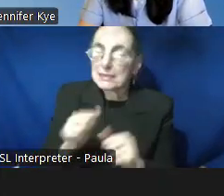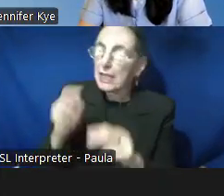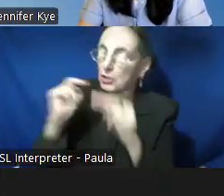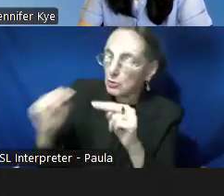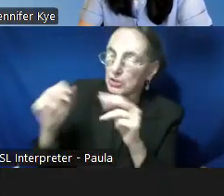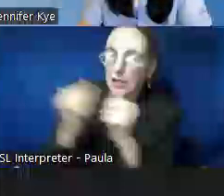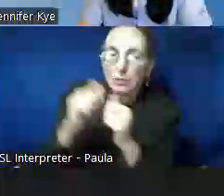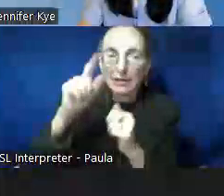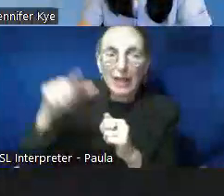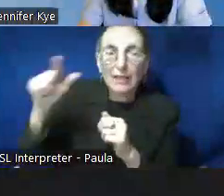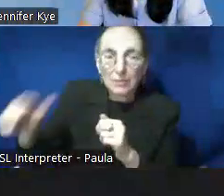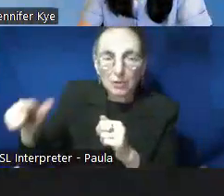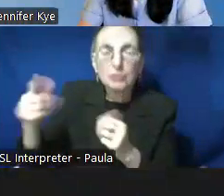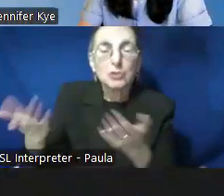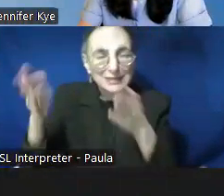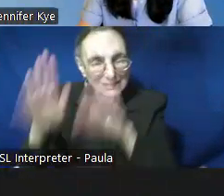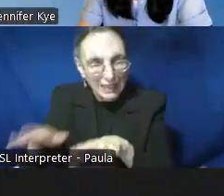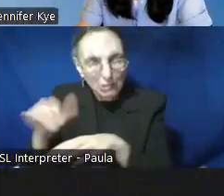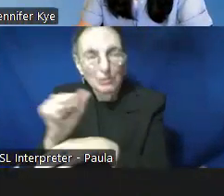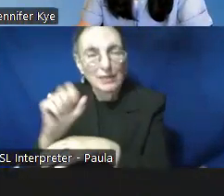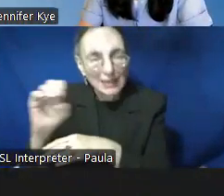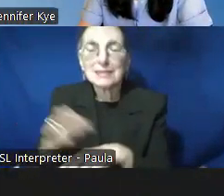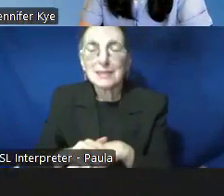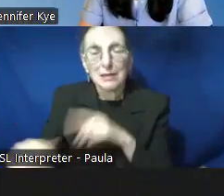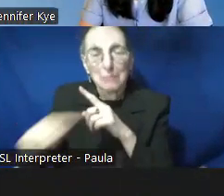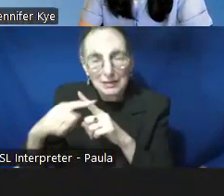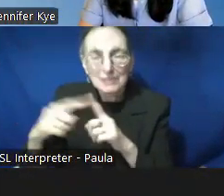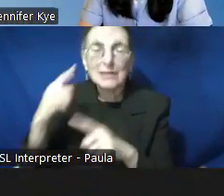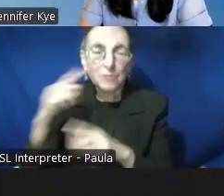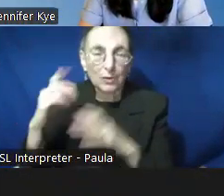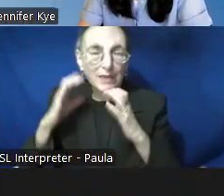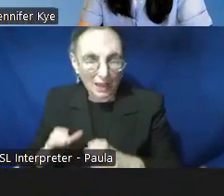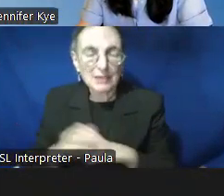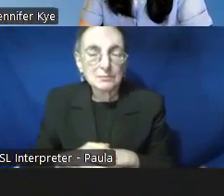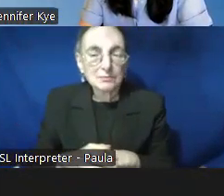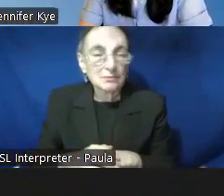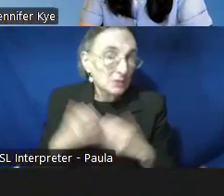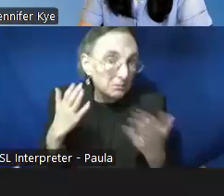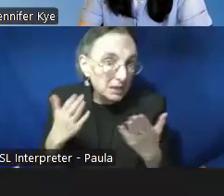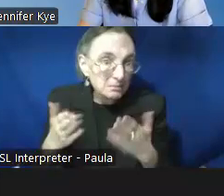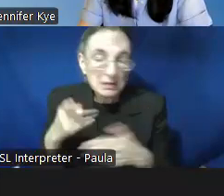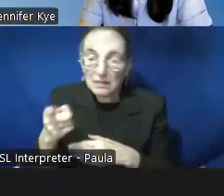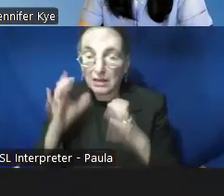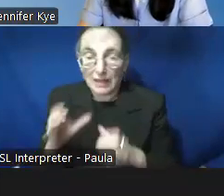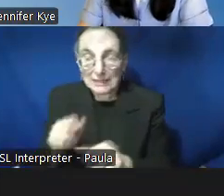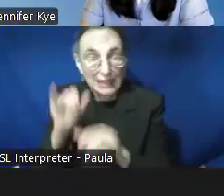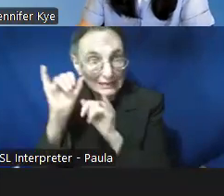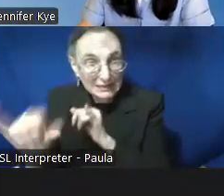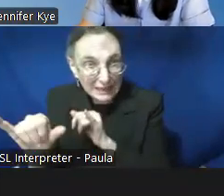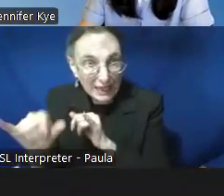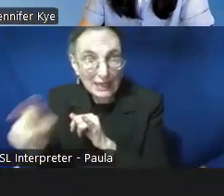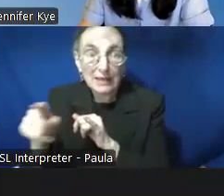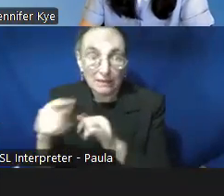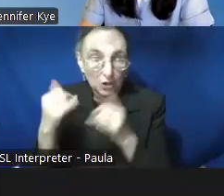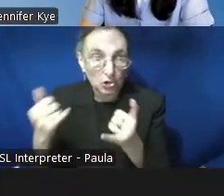cases favorably for clients. And in the best case scenario, that might mean that clients get to stay in their current housing.